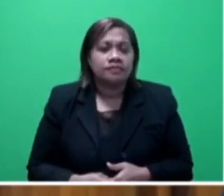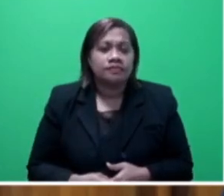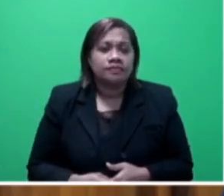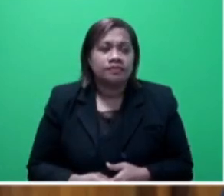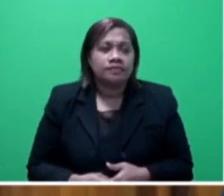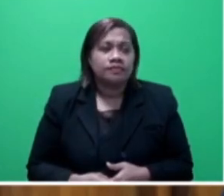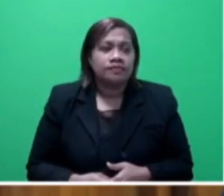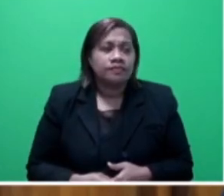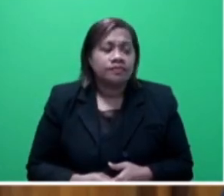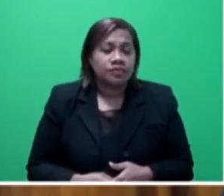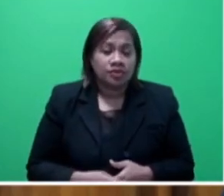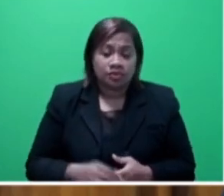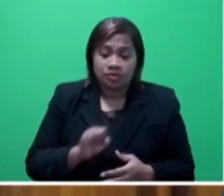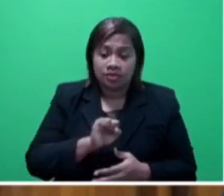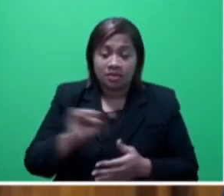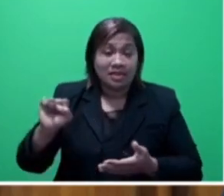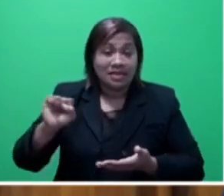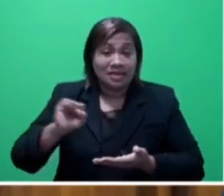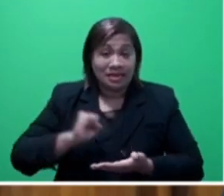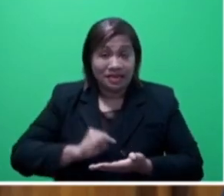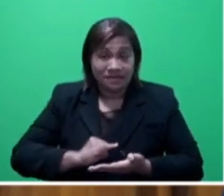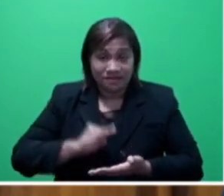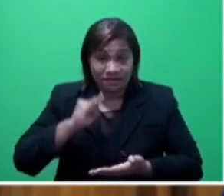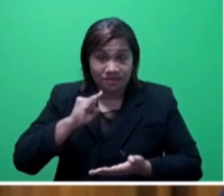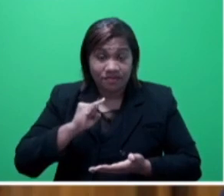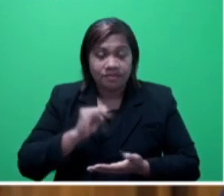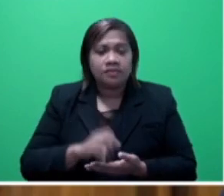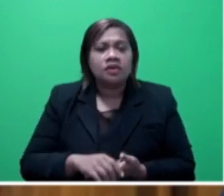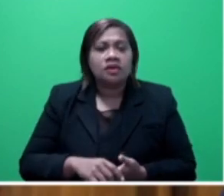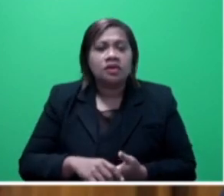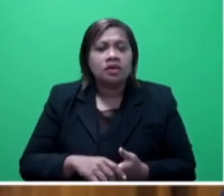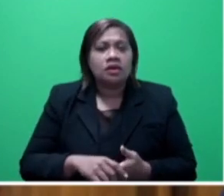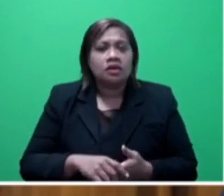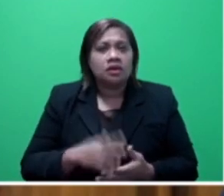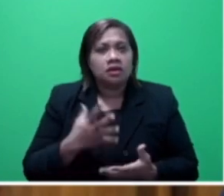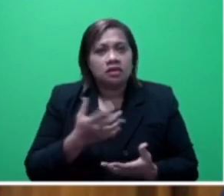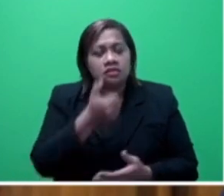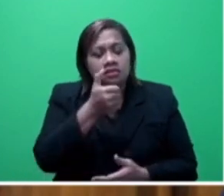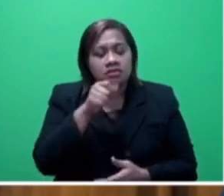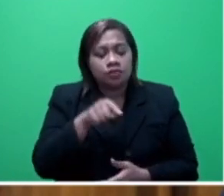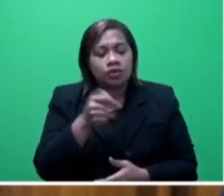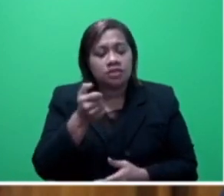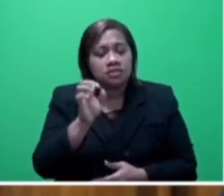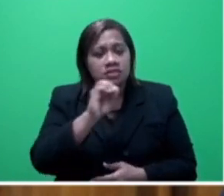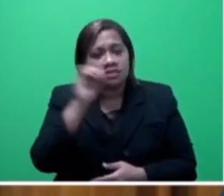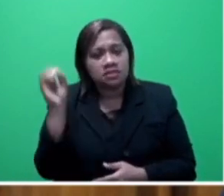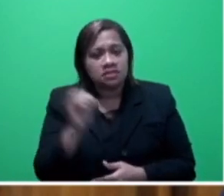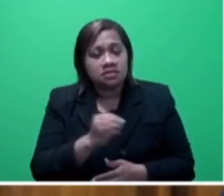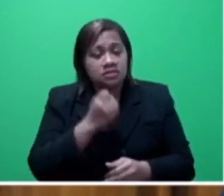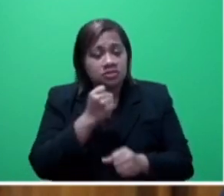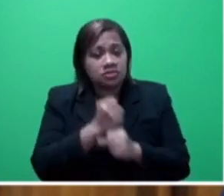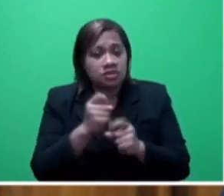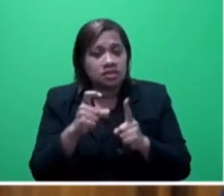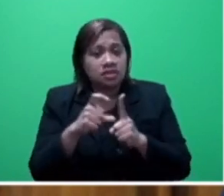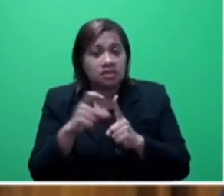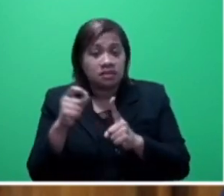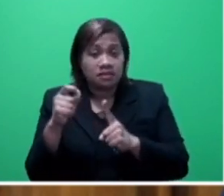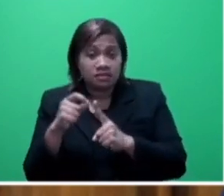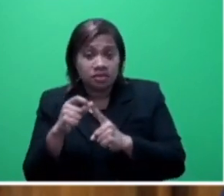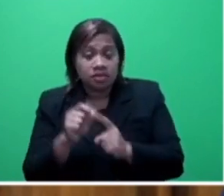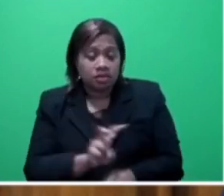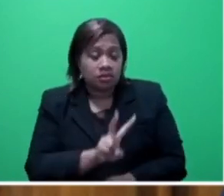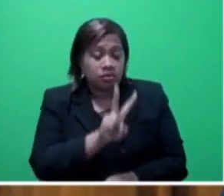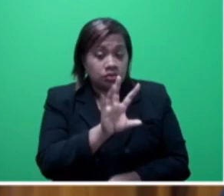foreign direct investment averaged 6.6% of GDP during